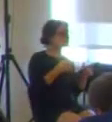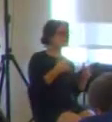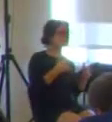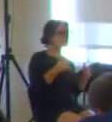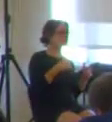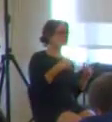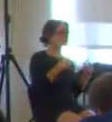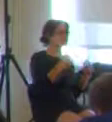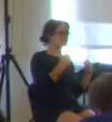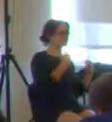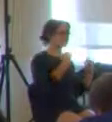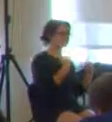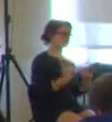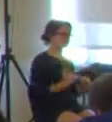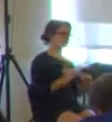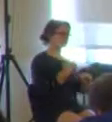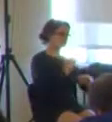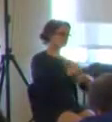of research.